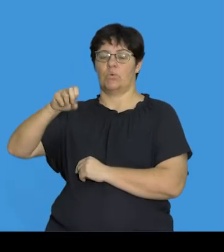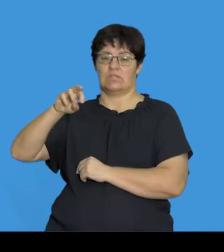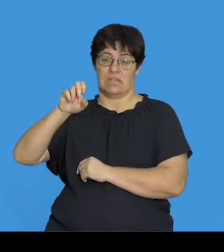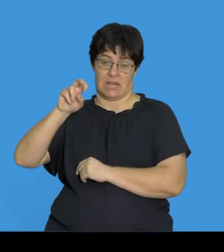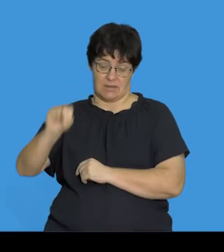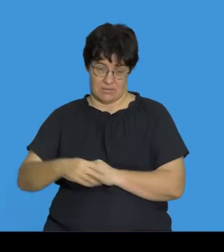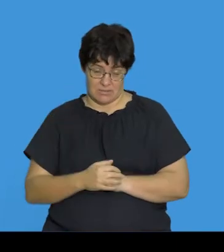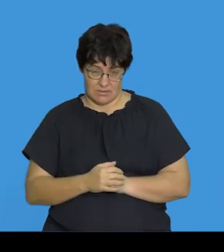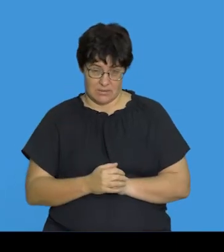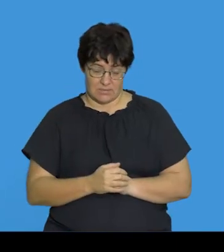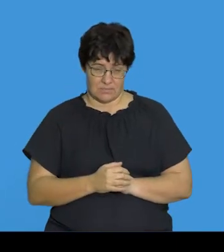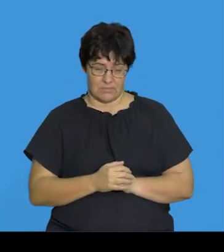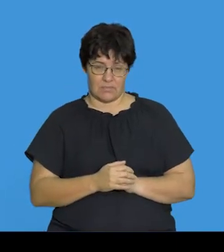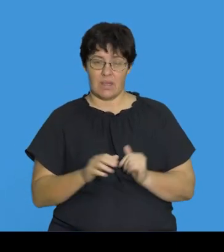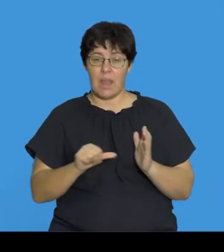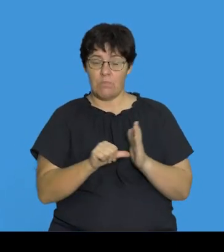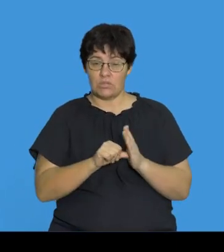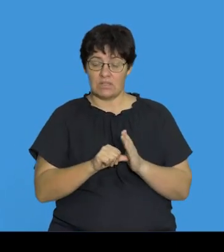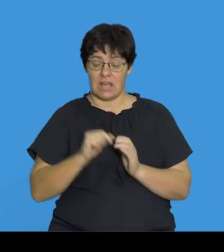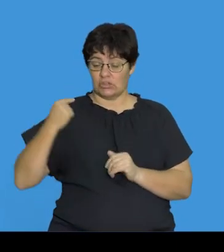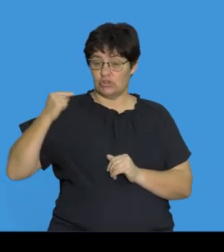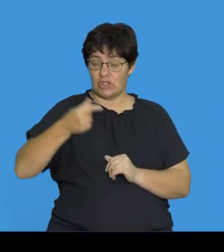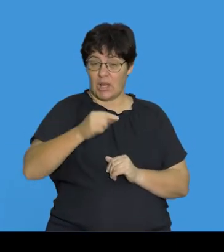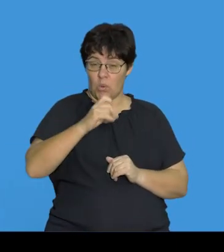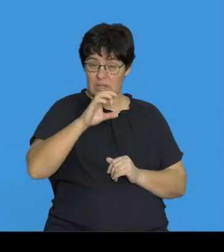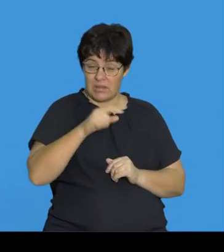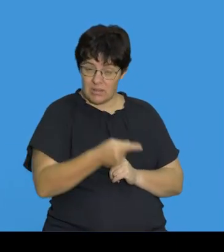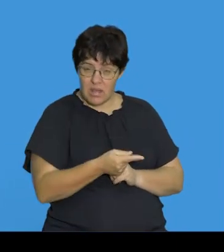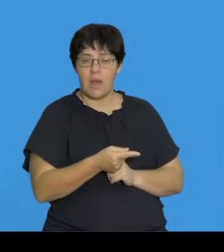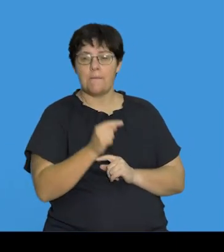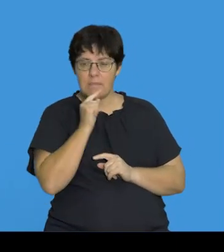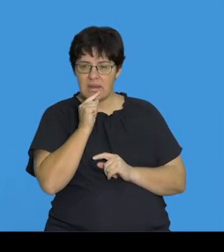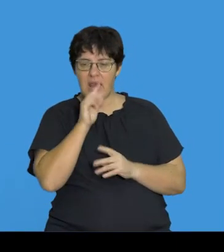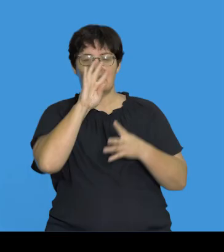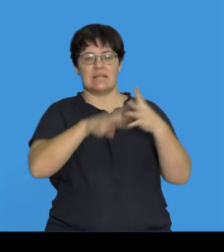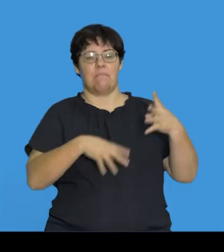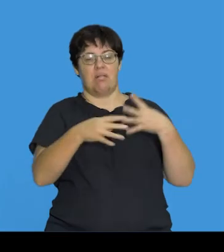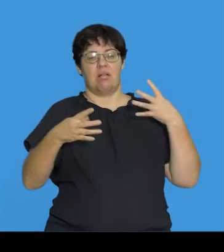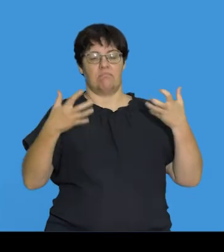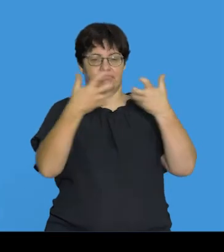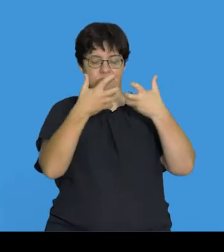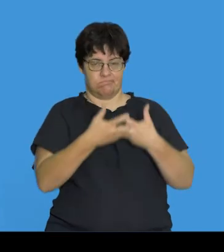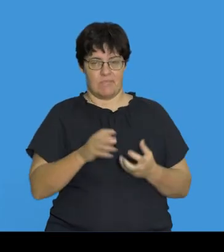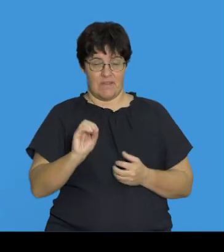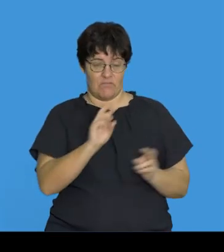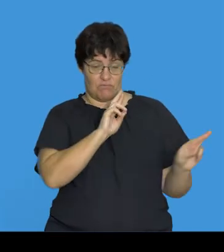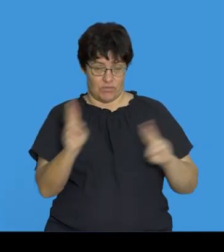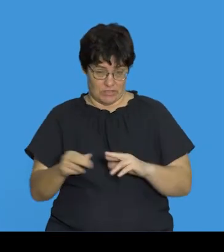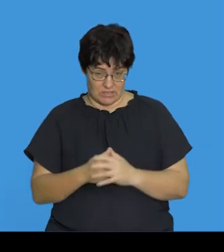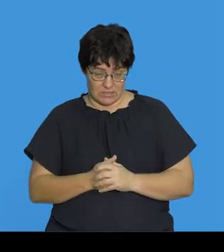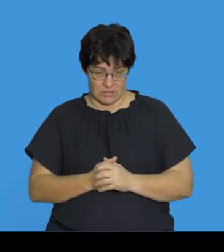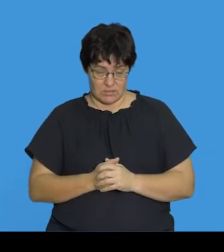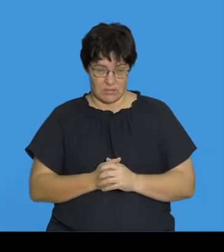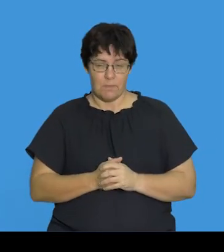is important is that in genetic coding, we refer to a genetic coding table. This points to